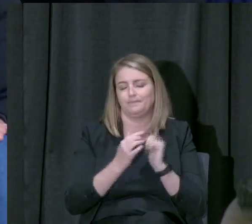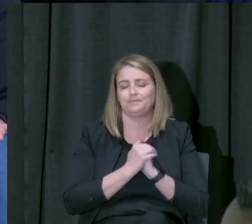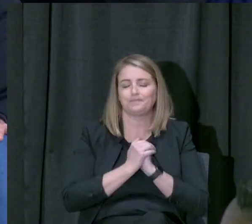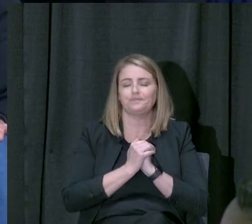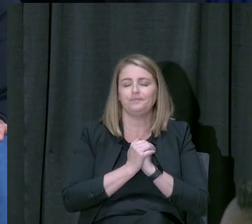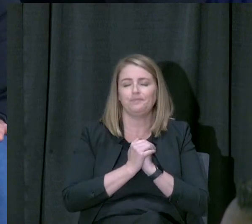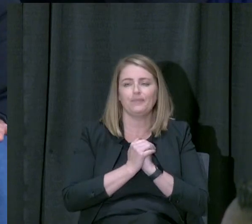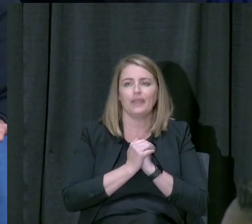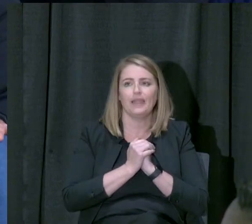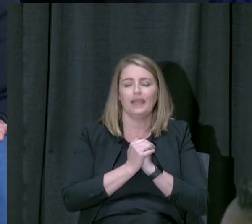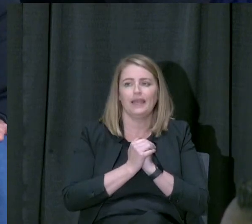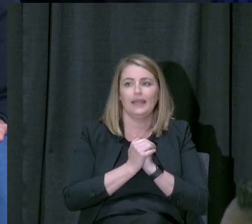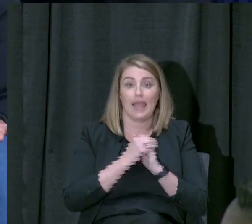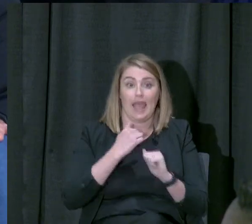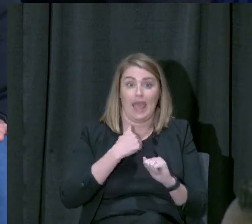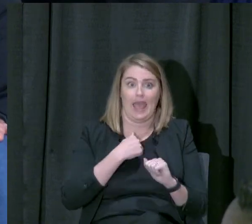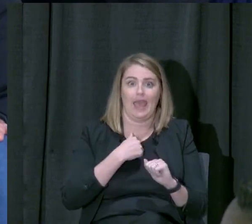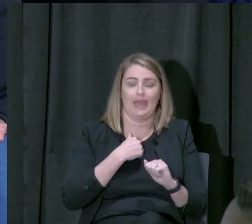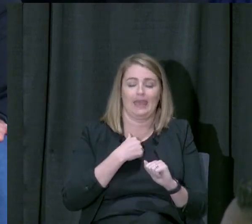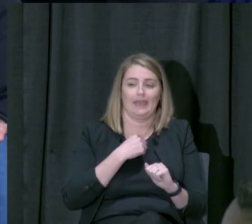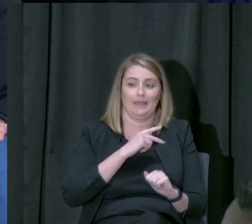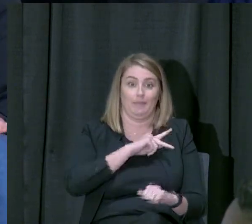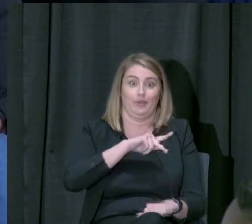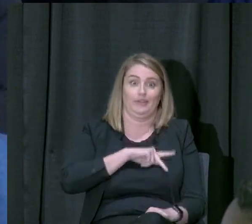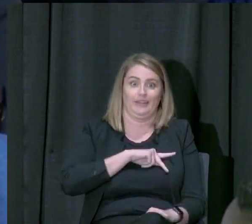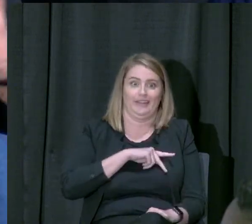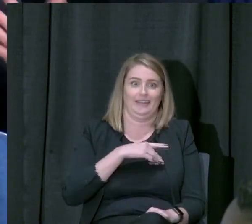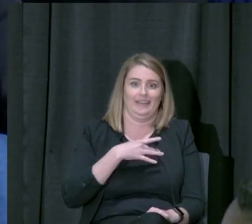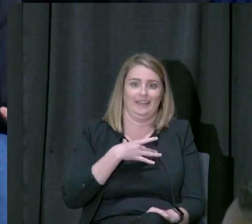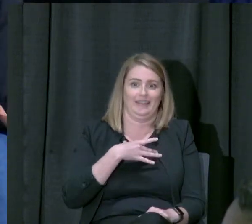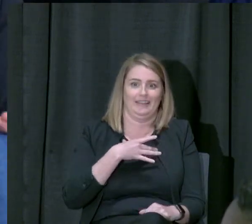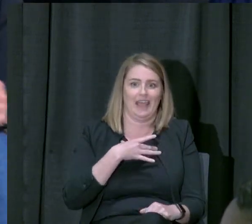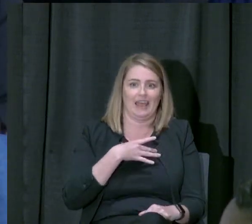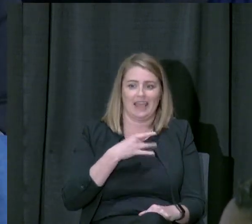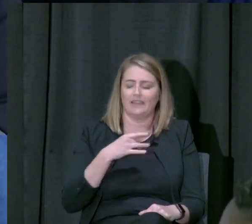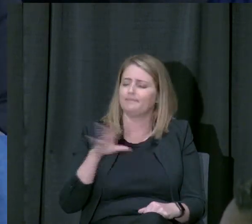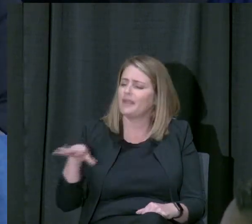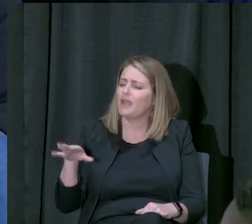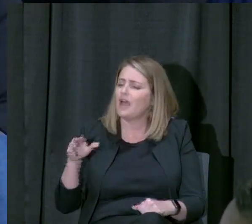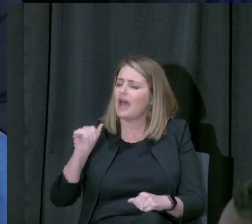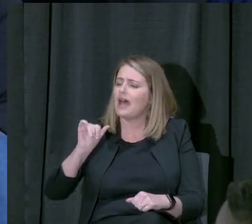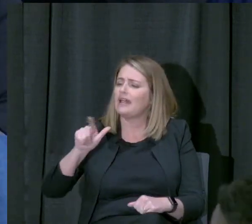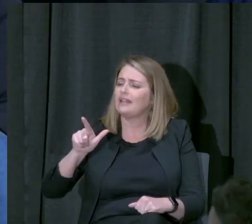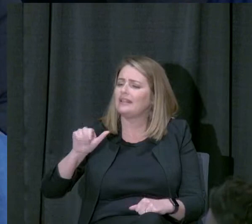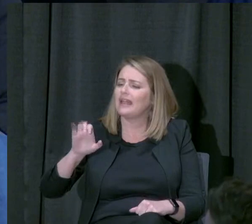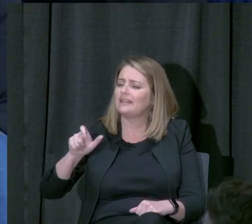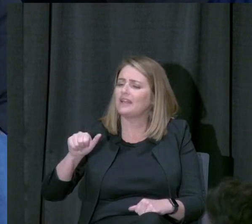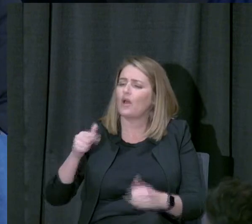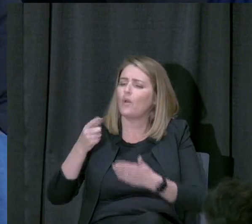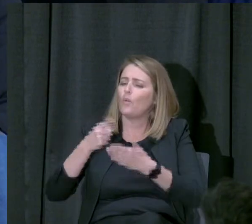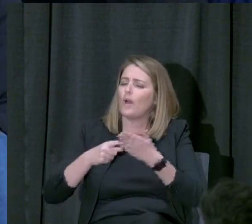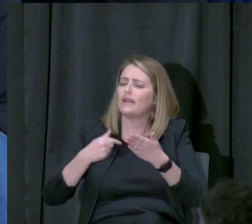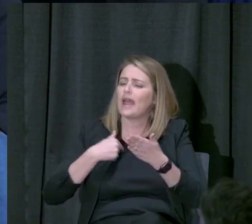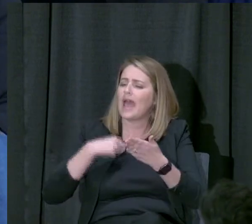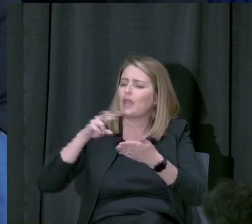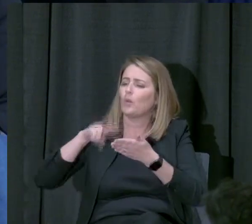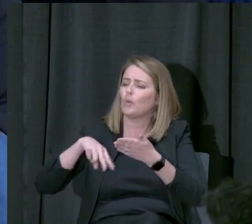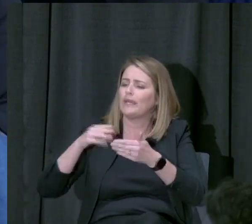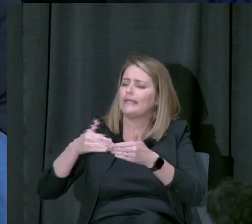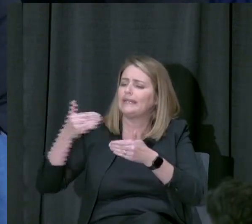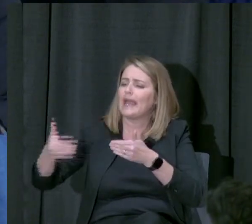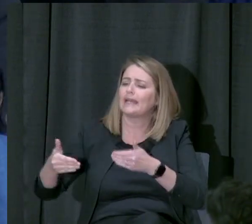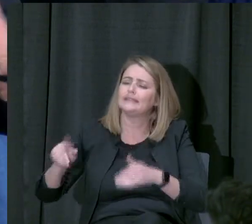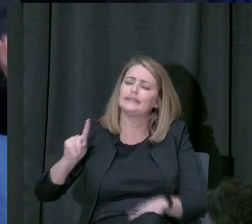that I personally like a lot, which is Alexa, what should I read next? It's an example where you were